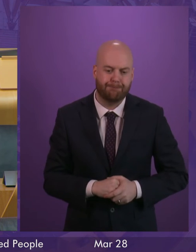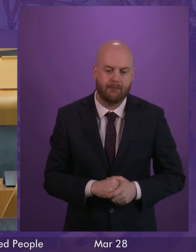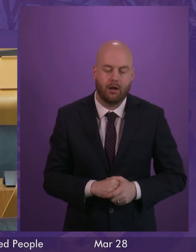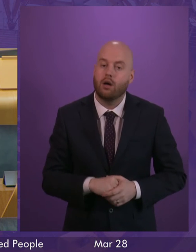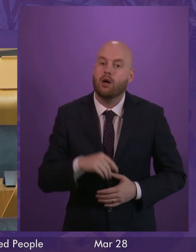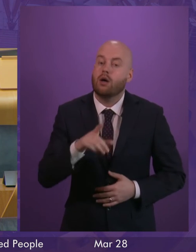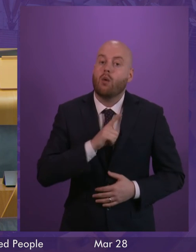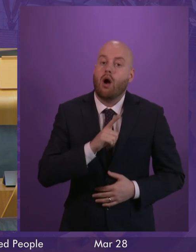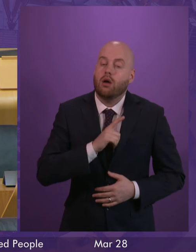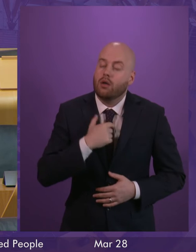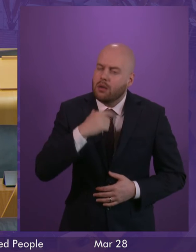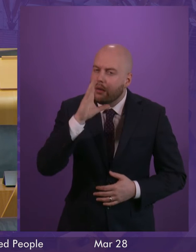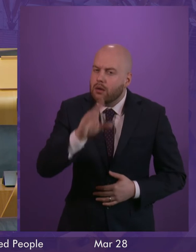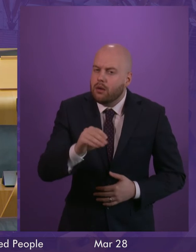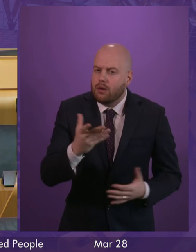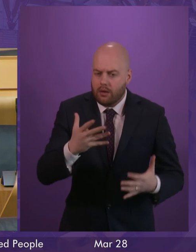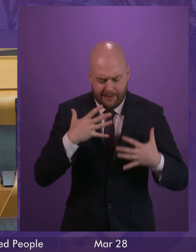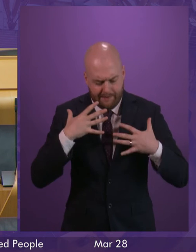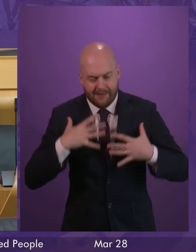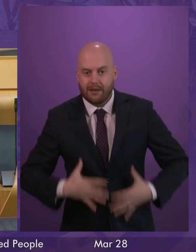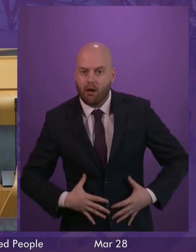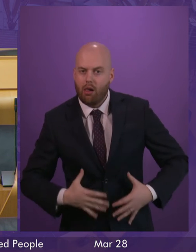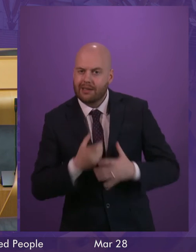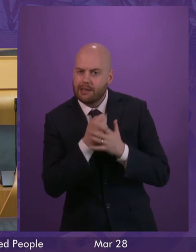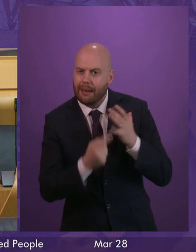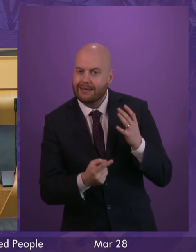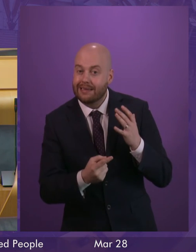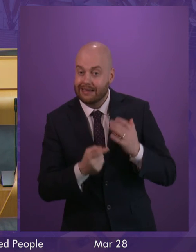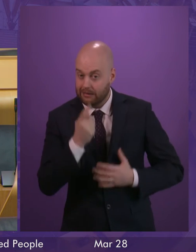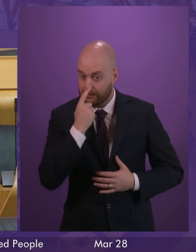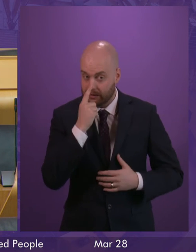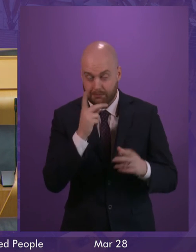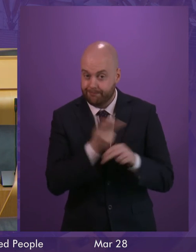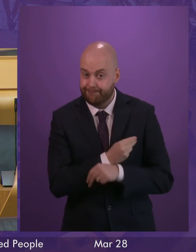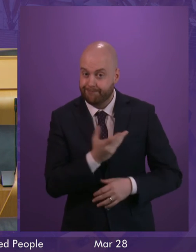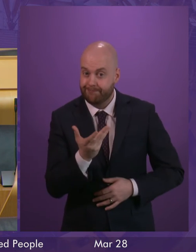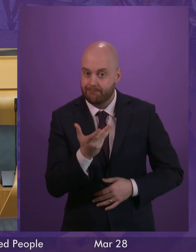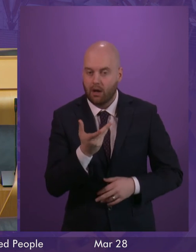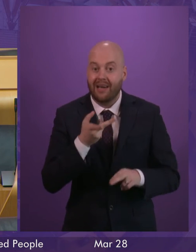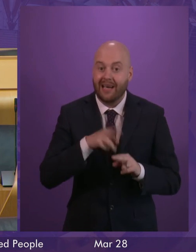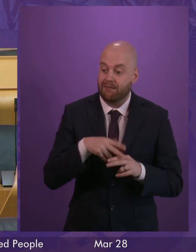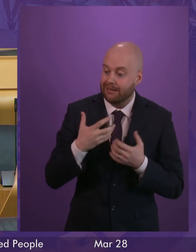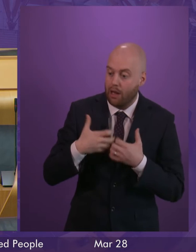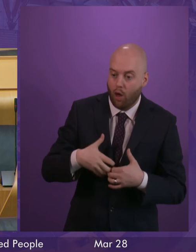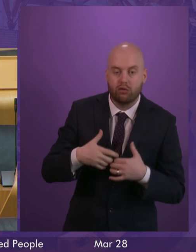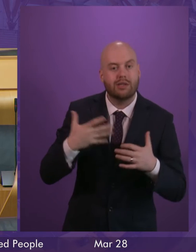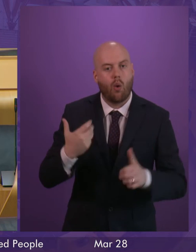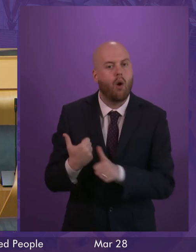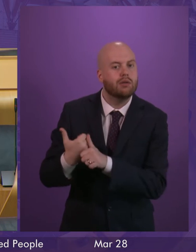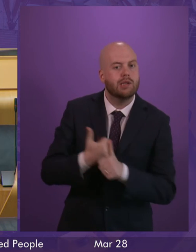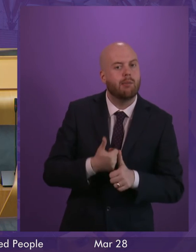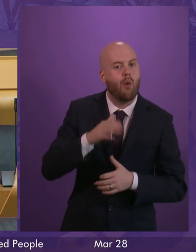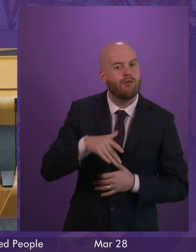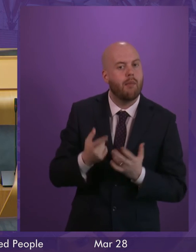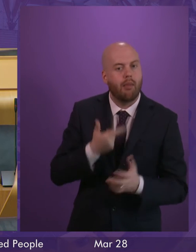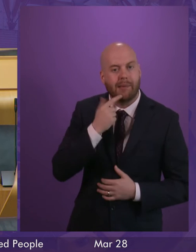is that physical disabilities can be often mitigated given some technology and supportive care from others. In fact, given